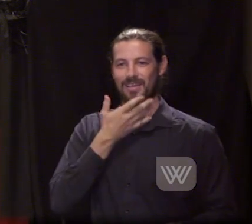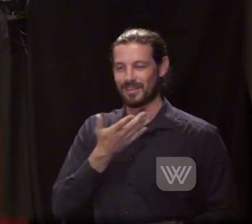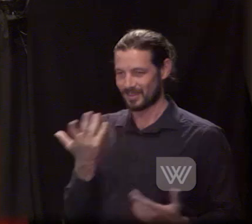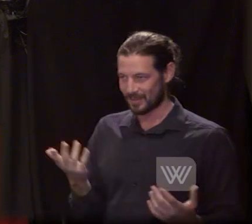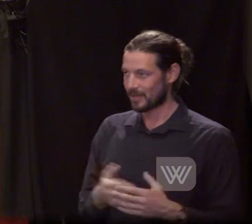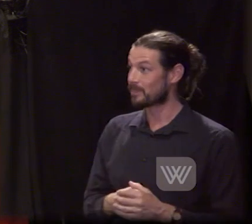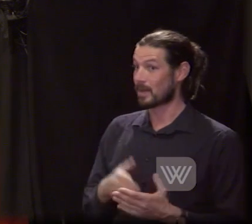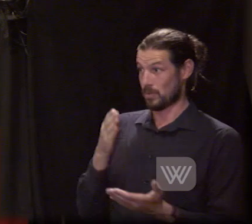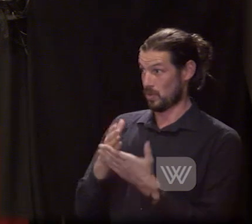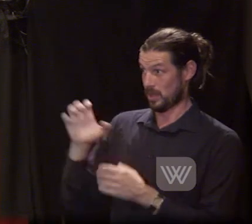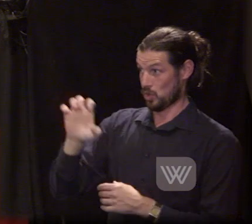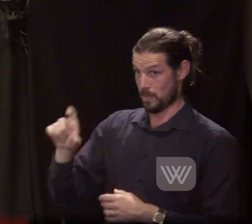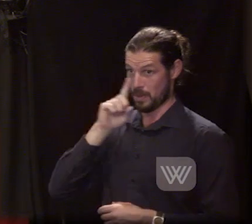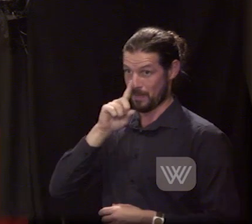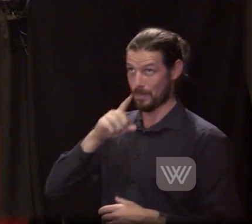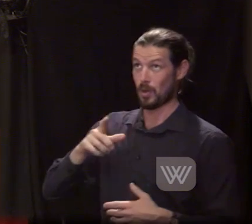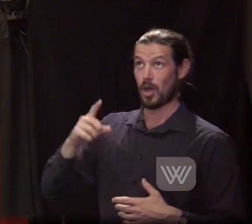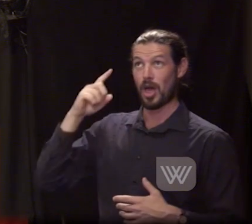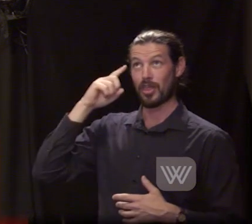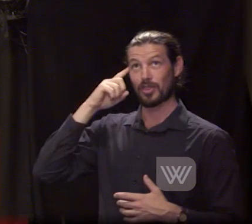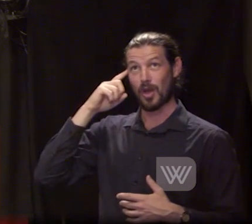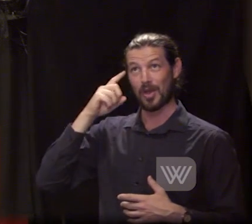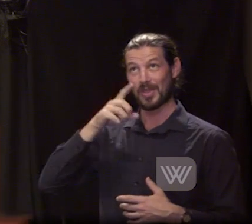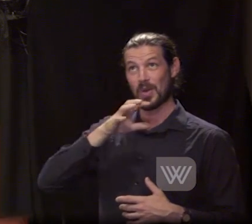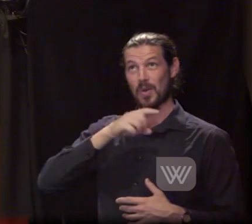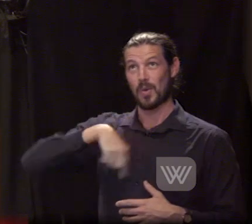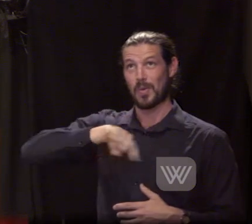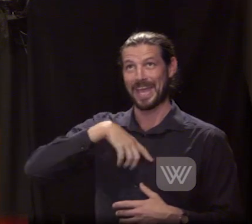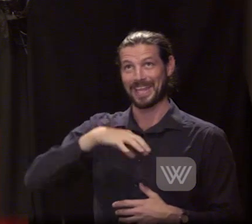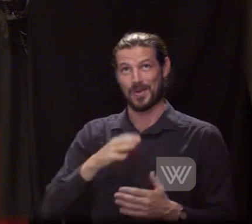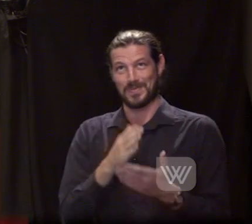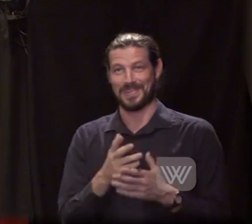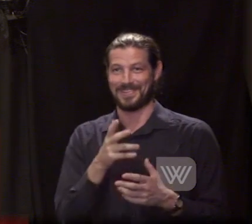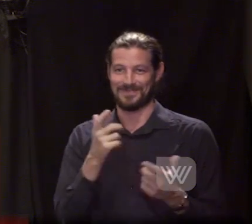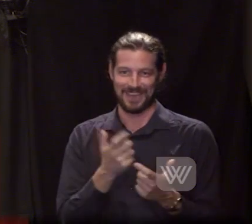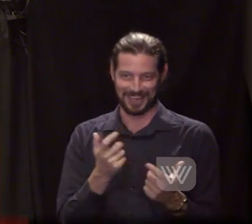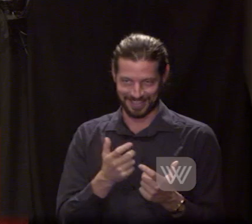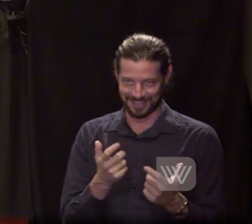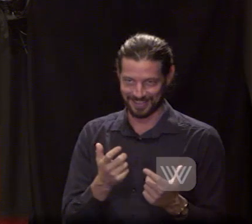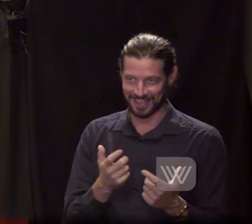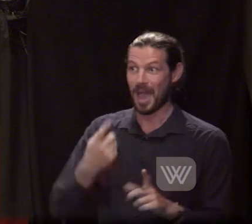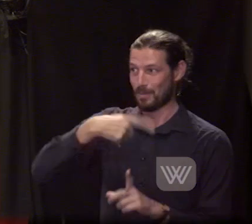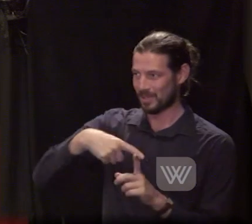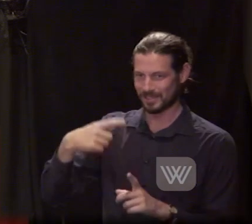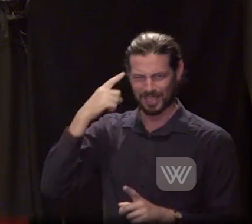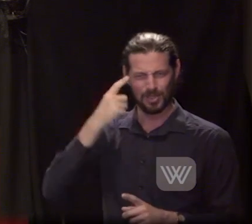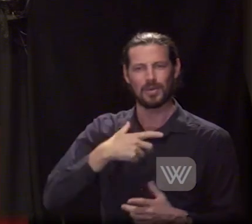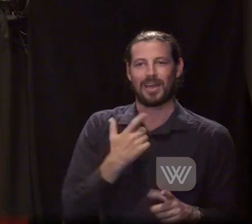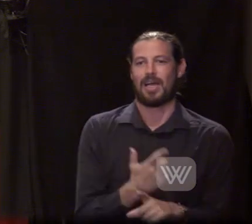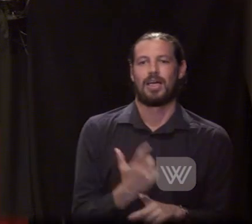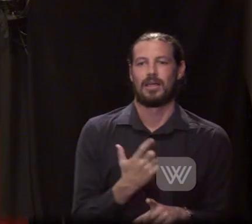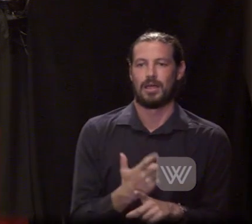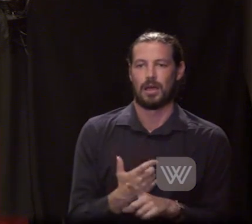really funny. And they also found that we talk way too much. And they'd sit there and we'd be like, wow, why are you guys so quiet at